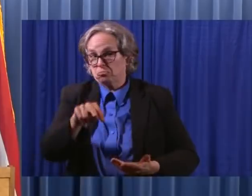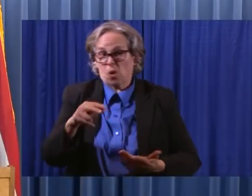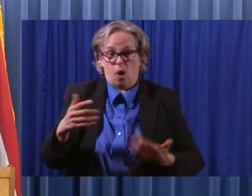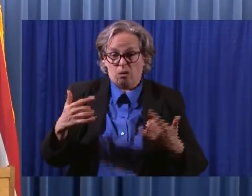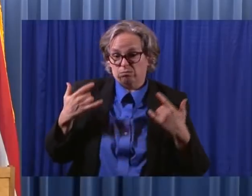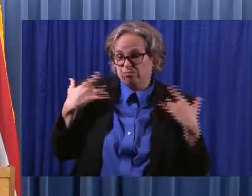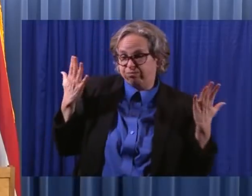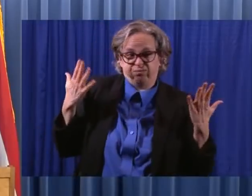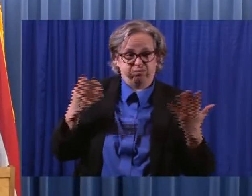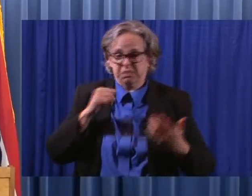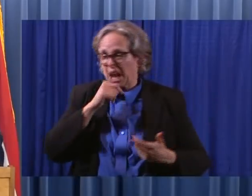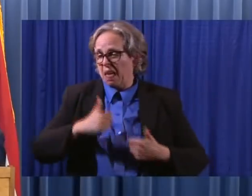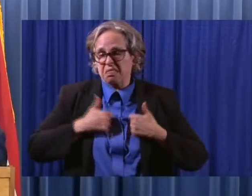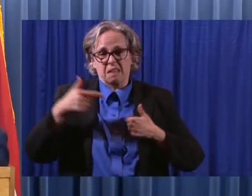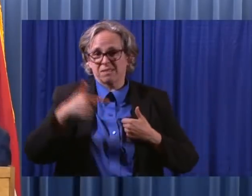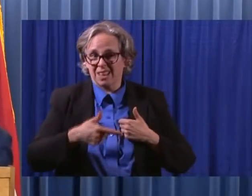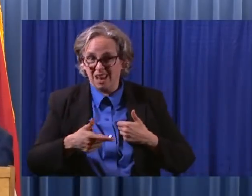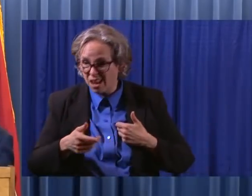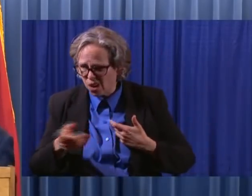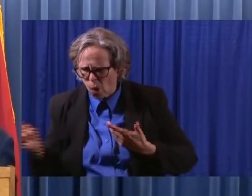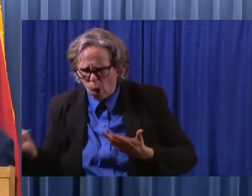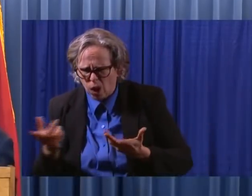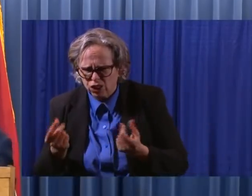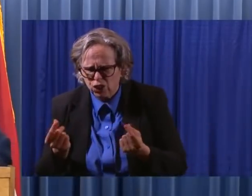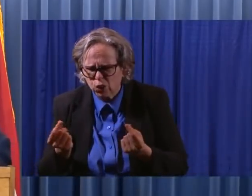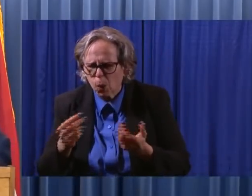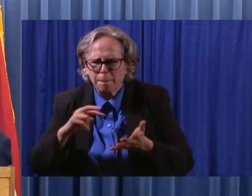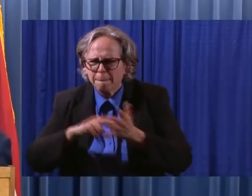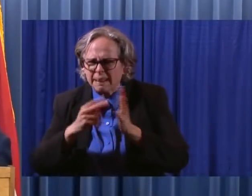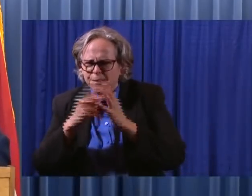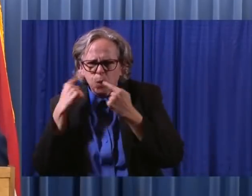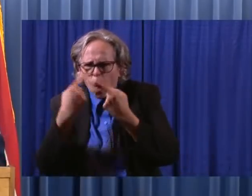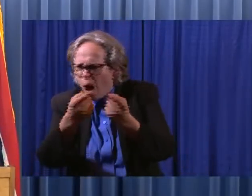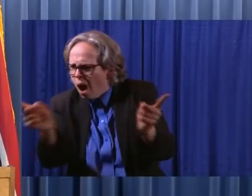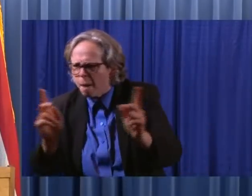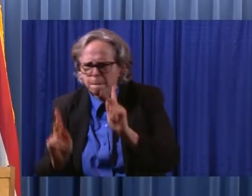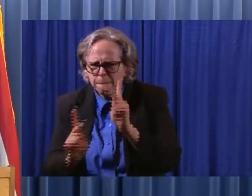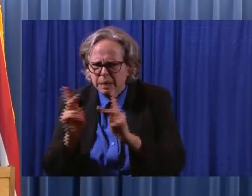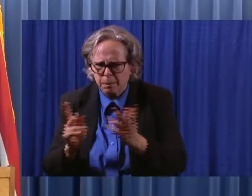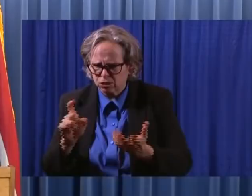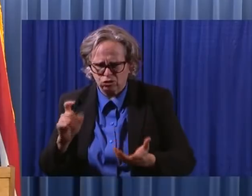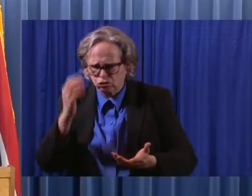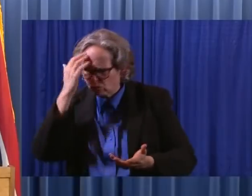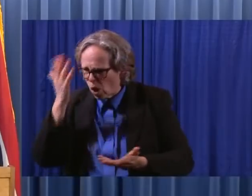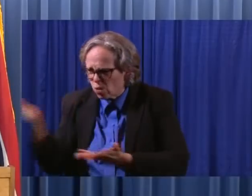problem, or what's it mean, if you can, if you know?